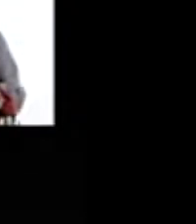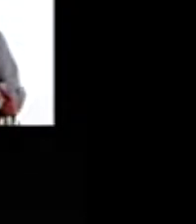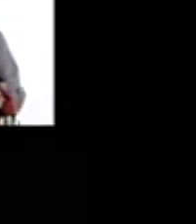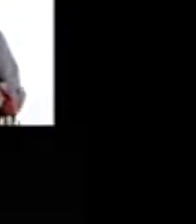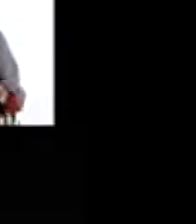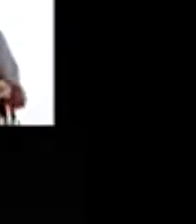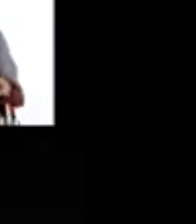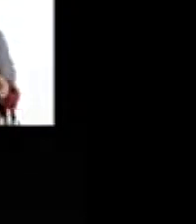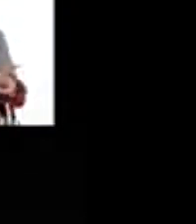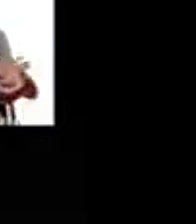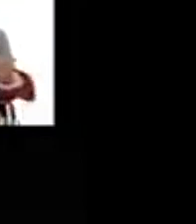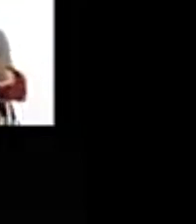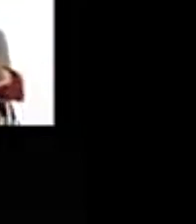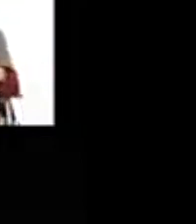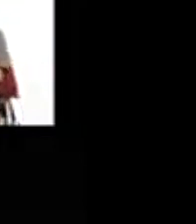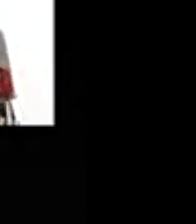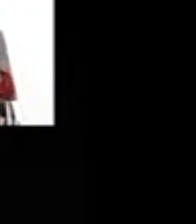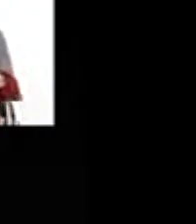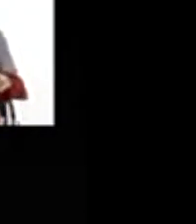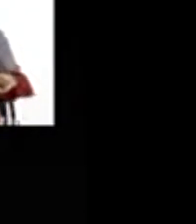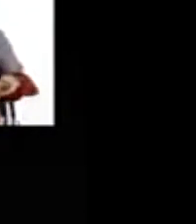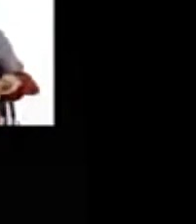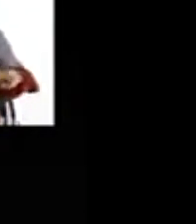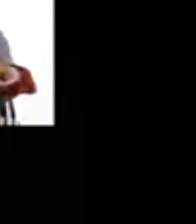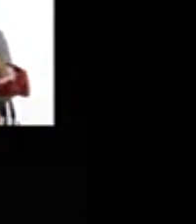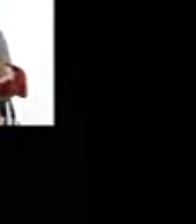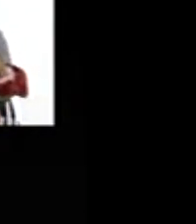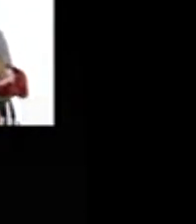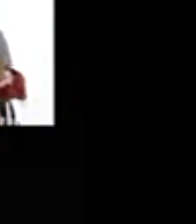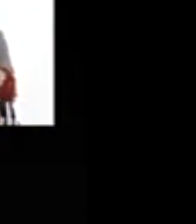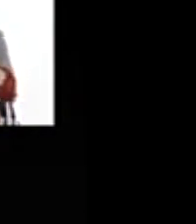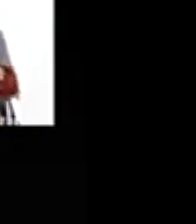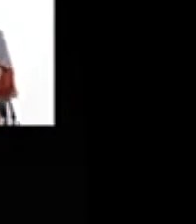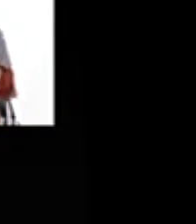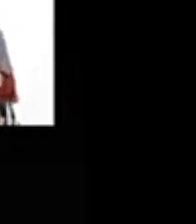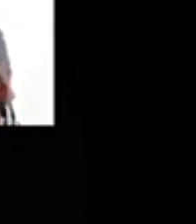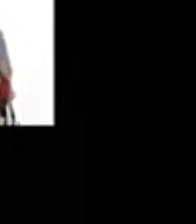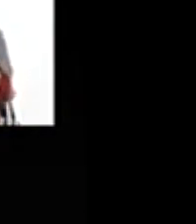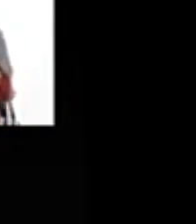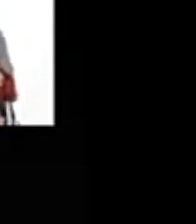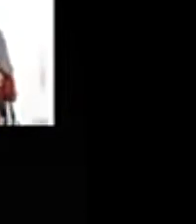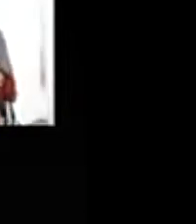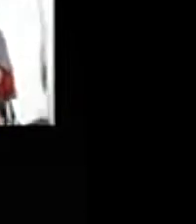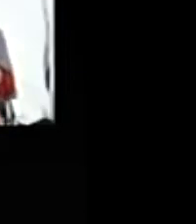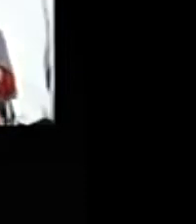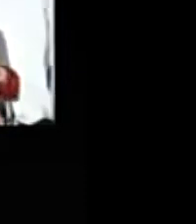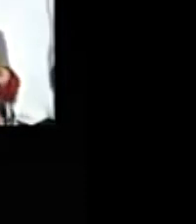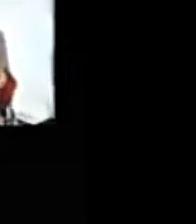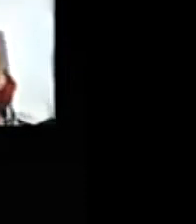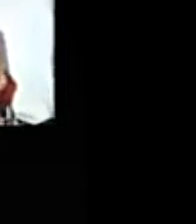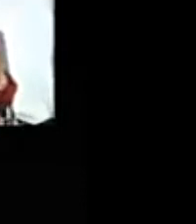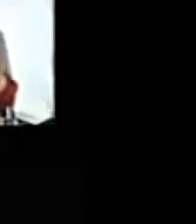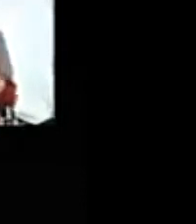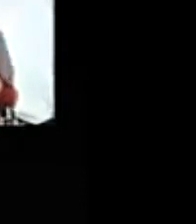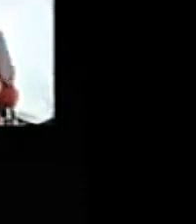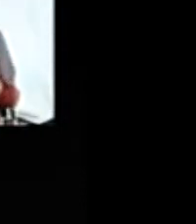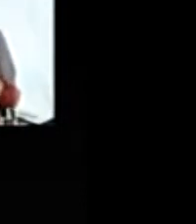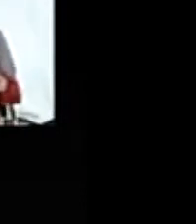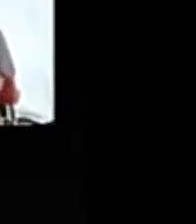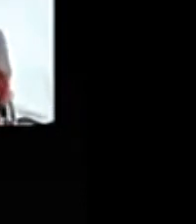complete in Him. I'm a partaker of His divine nature. Of Him will not impure sin. He died to make us live, to make us righteous. He was made sin.